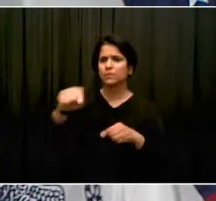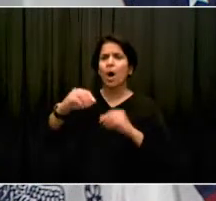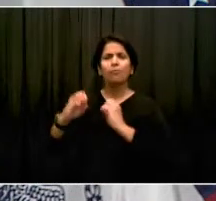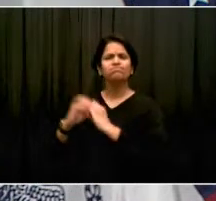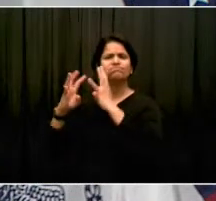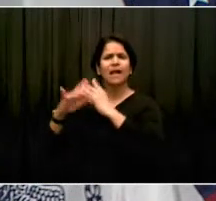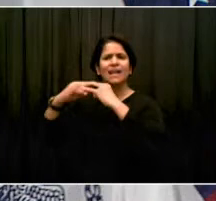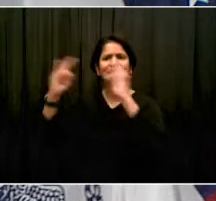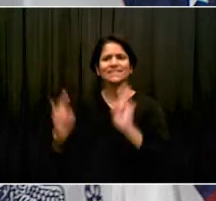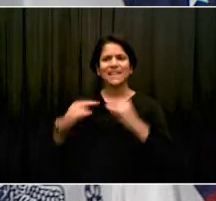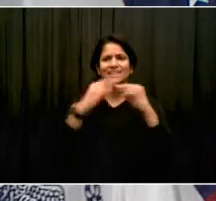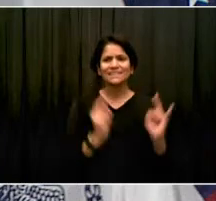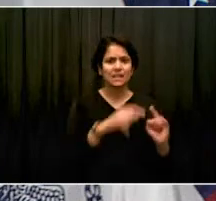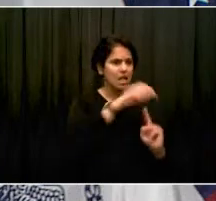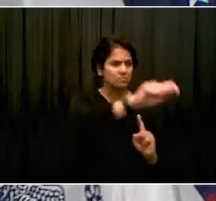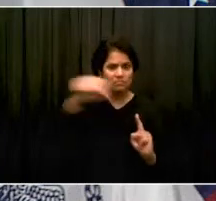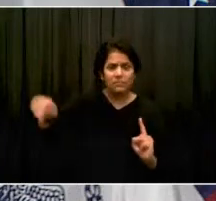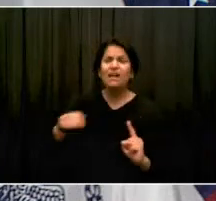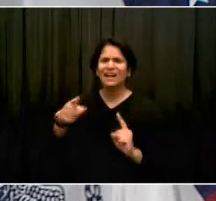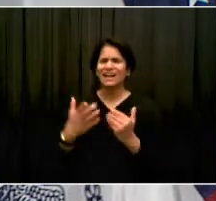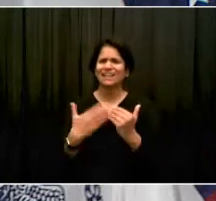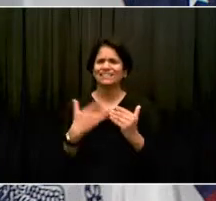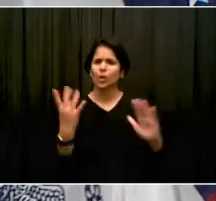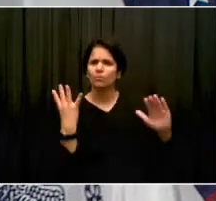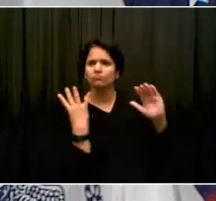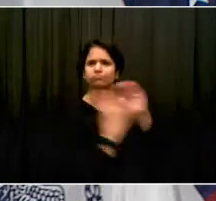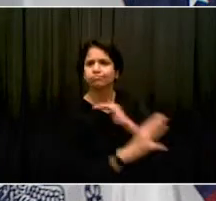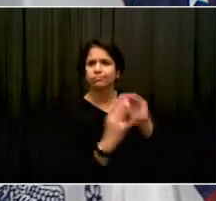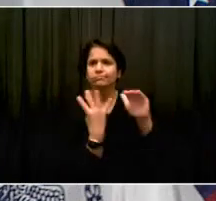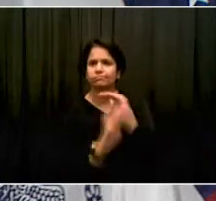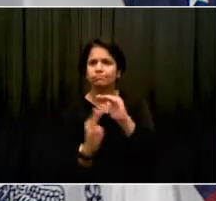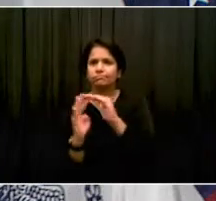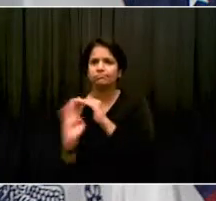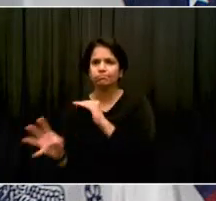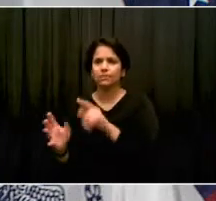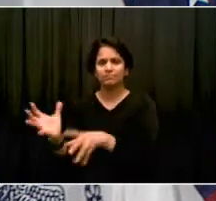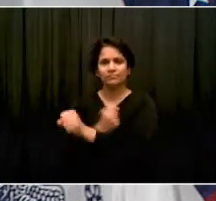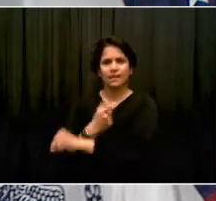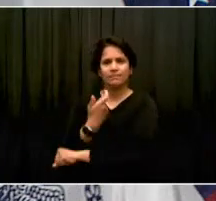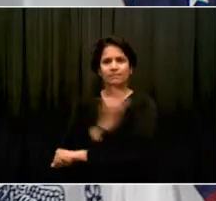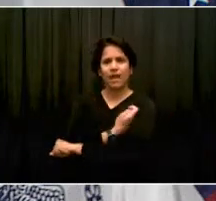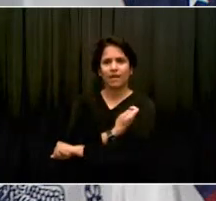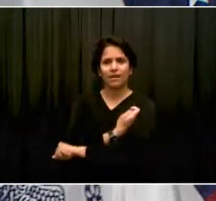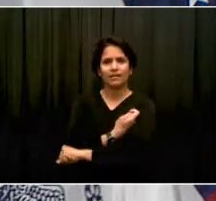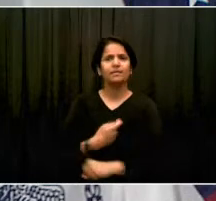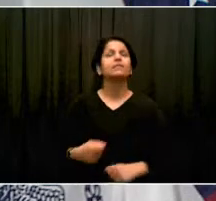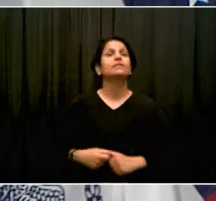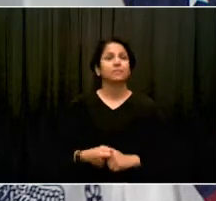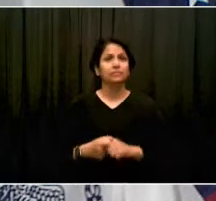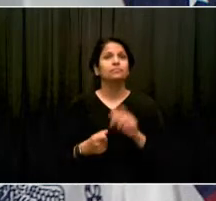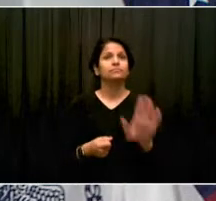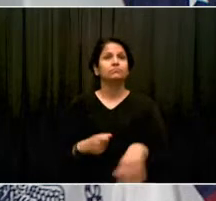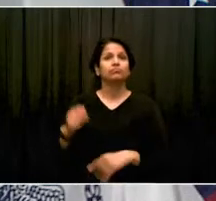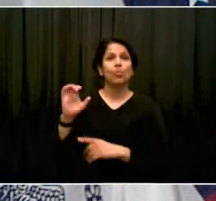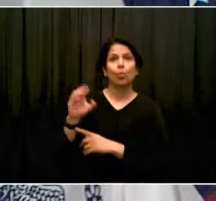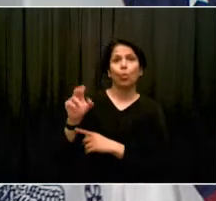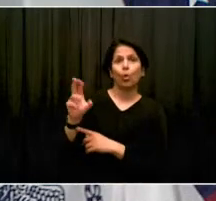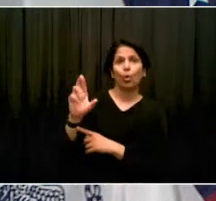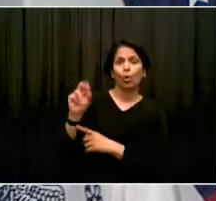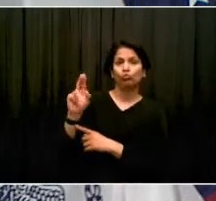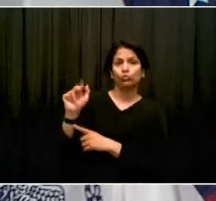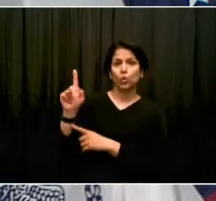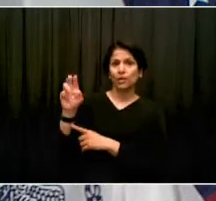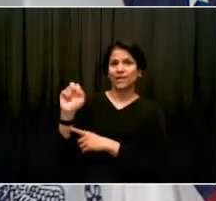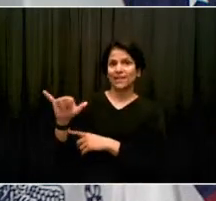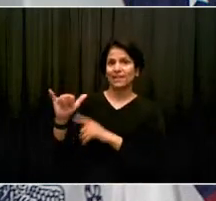Hi, Mr. Mayor. How are you? Good, Courtney. How you been? Can you hear me? Good, thank you. So also on the